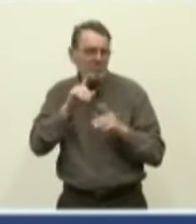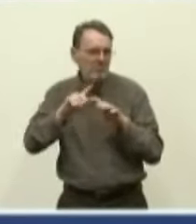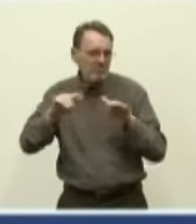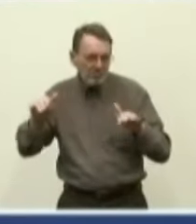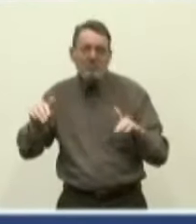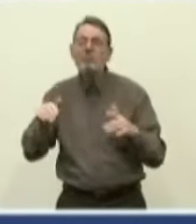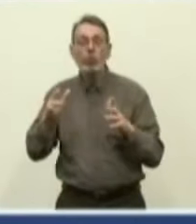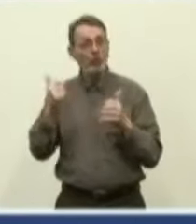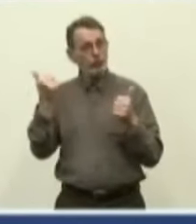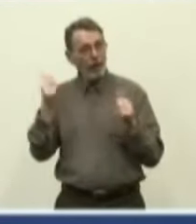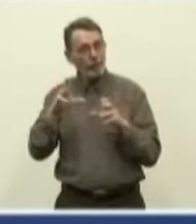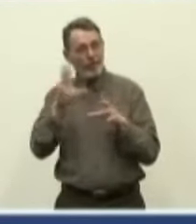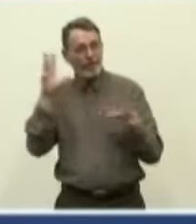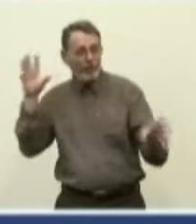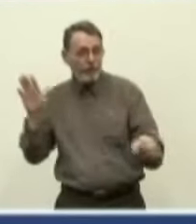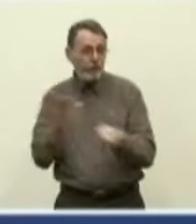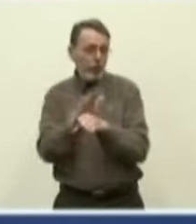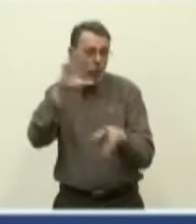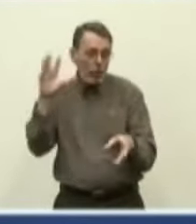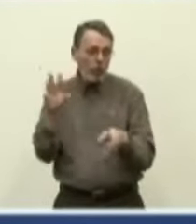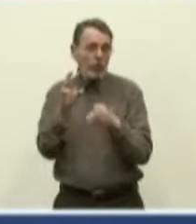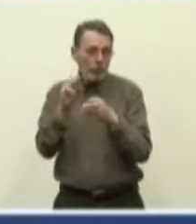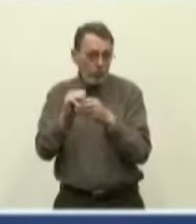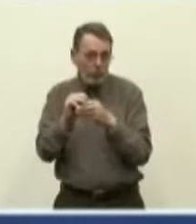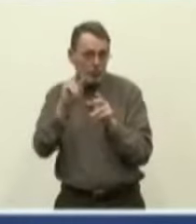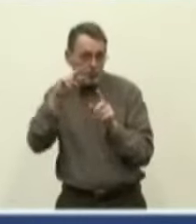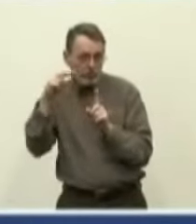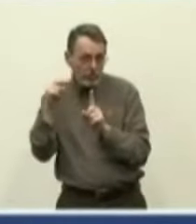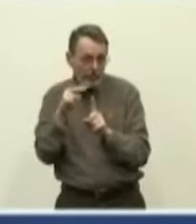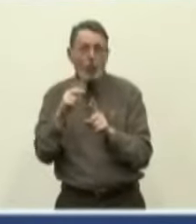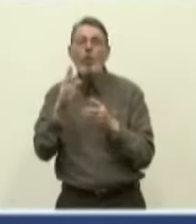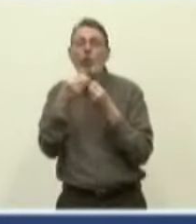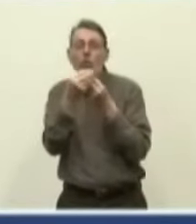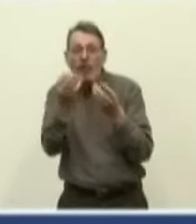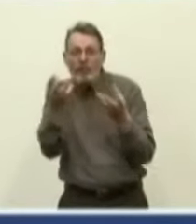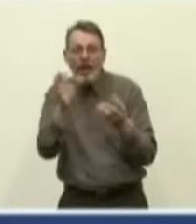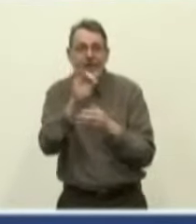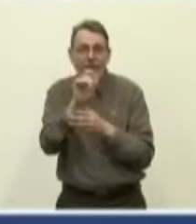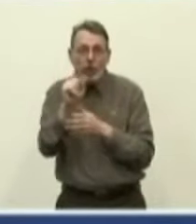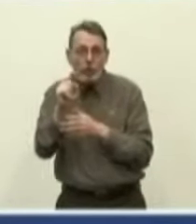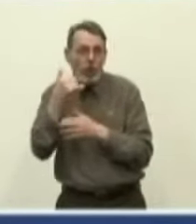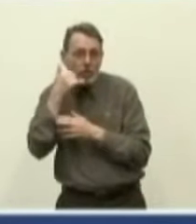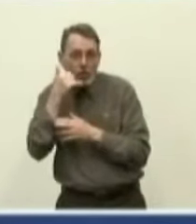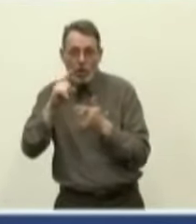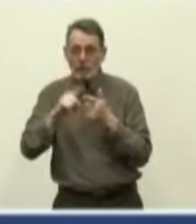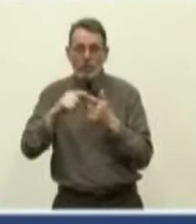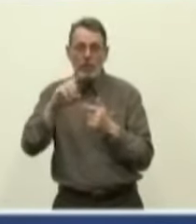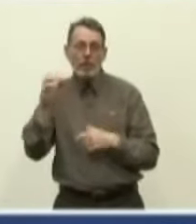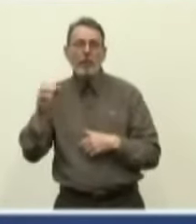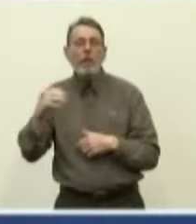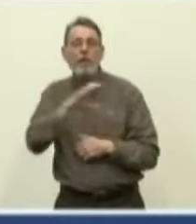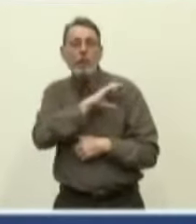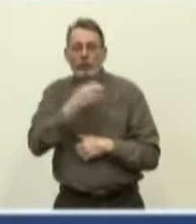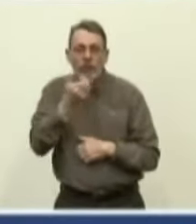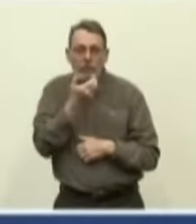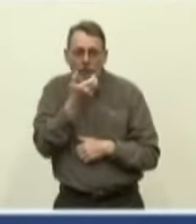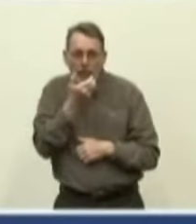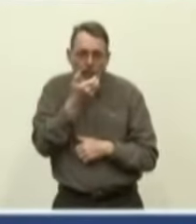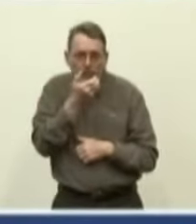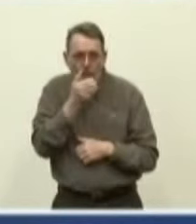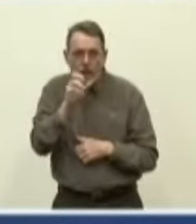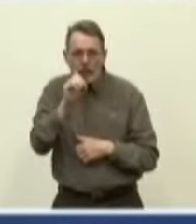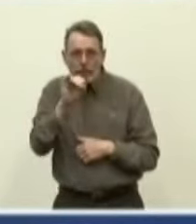incident, the SFPD will provide 911 calls, police dispatch audio, surveillance video,